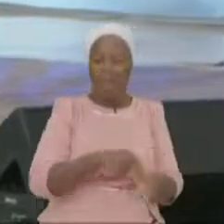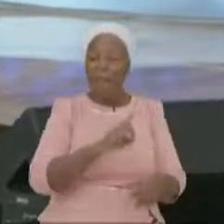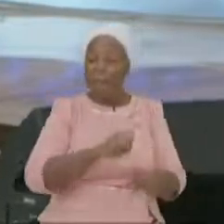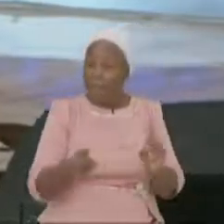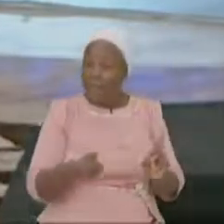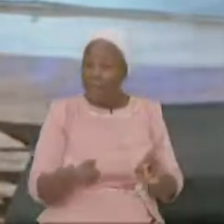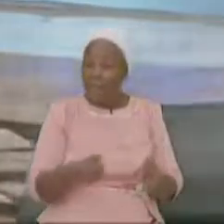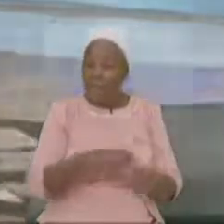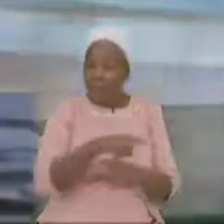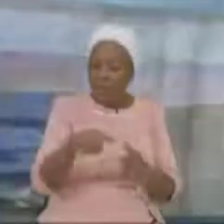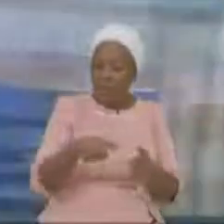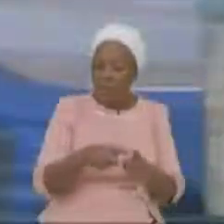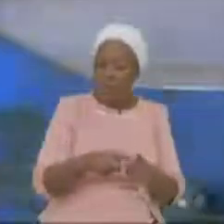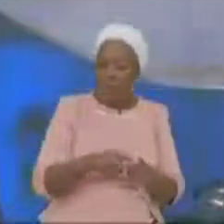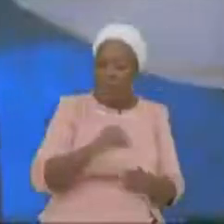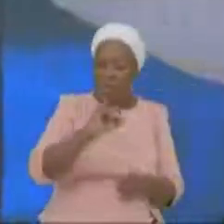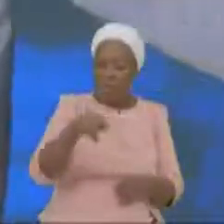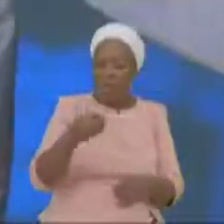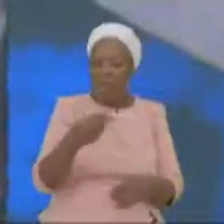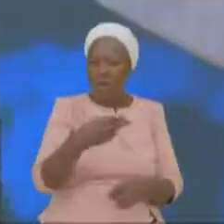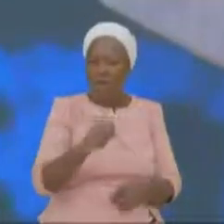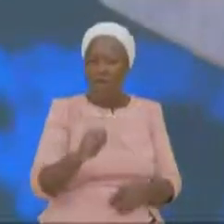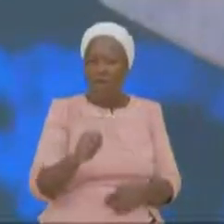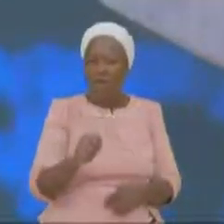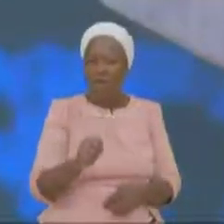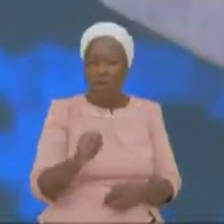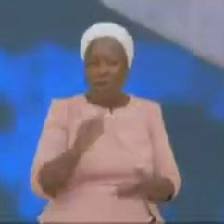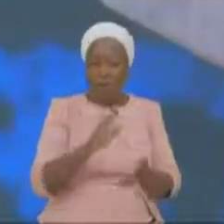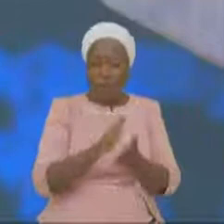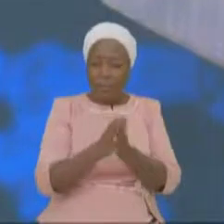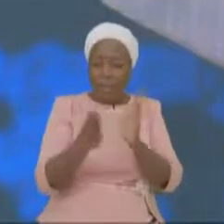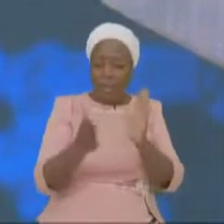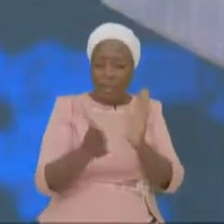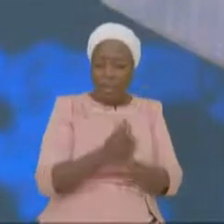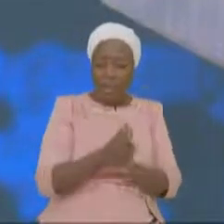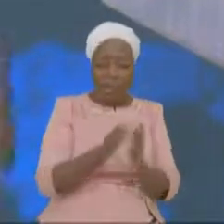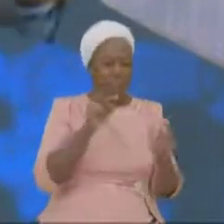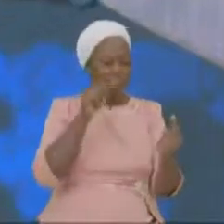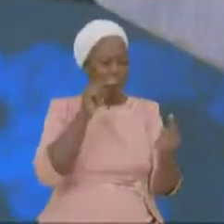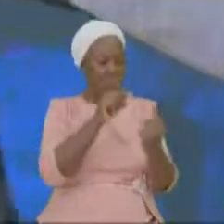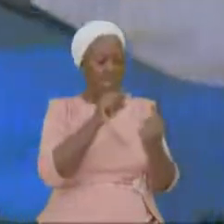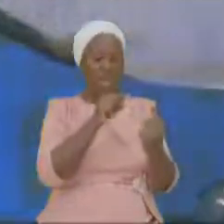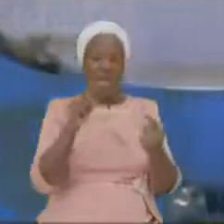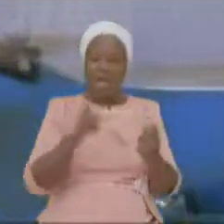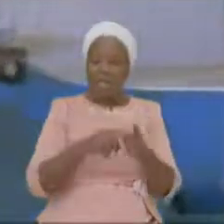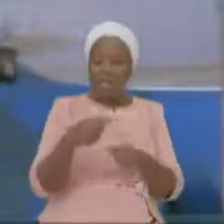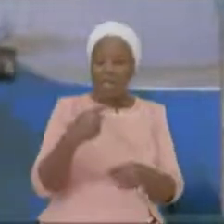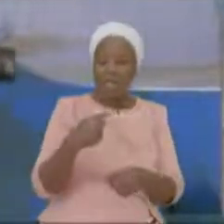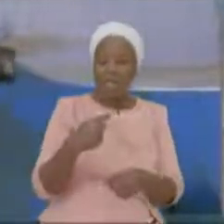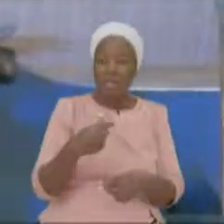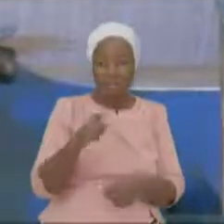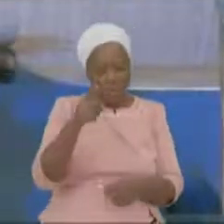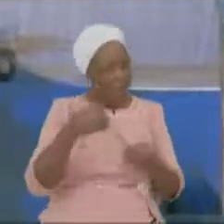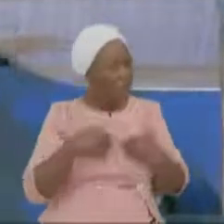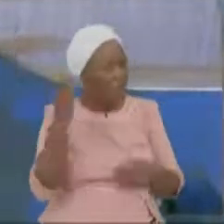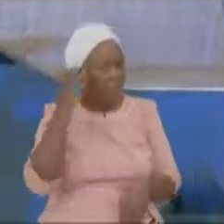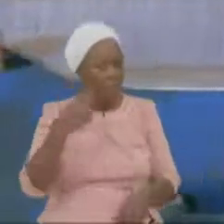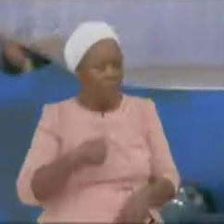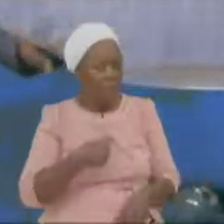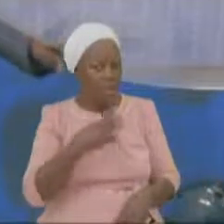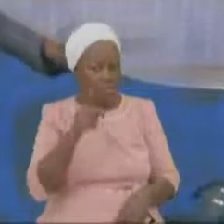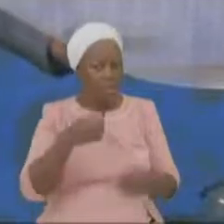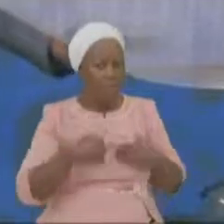John became specific and he said, you've heard me and you've done